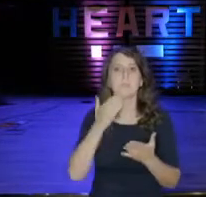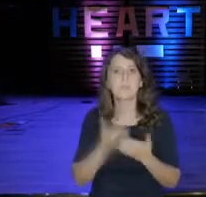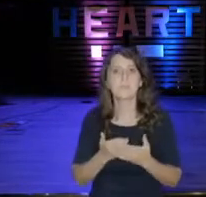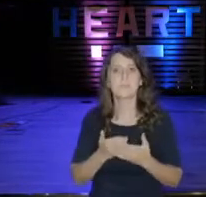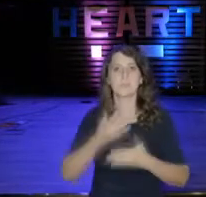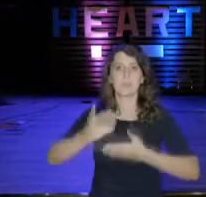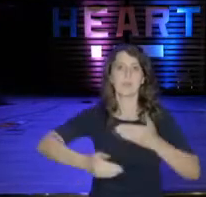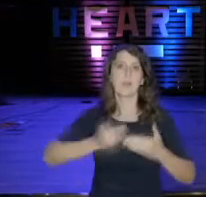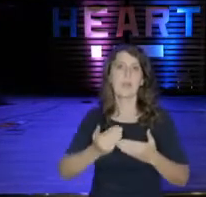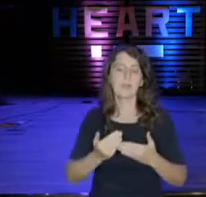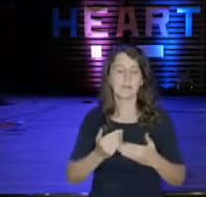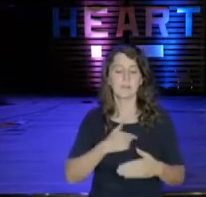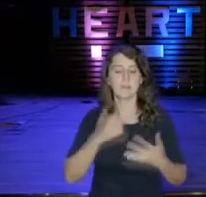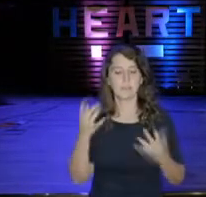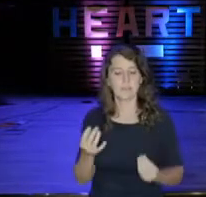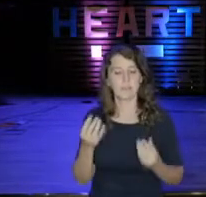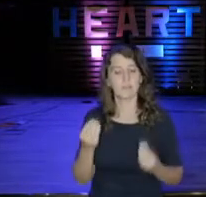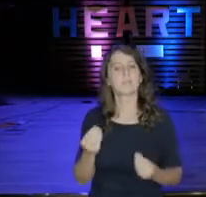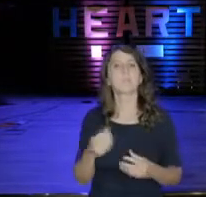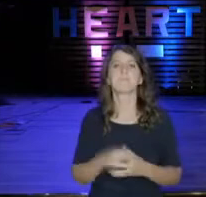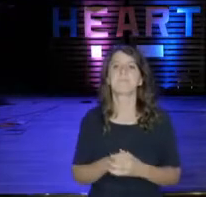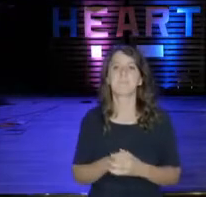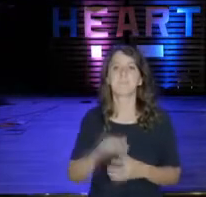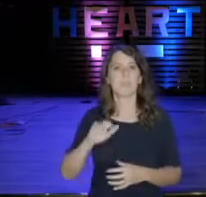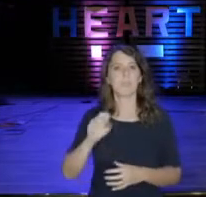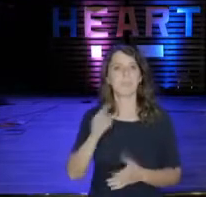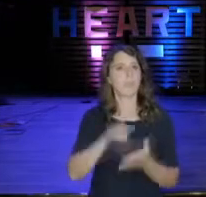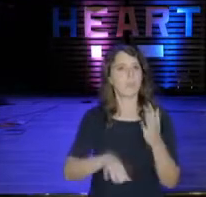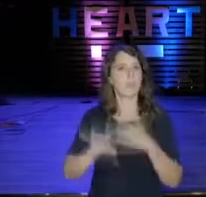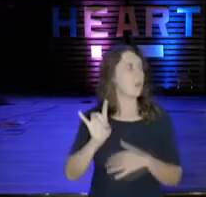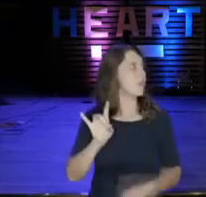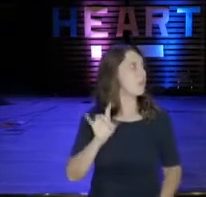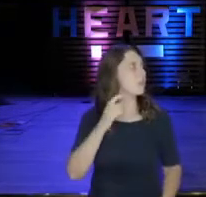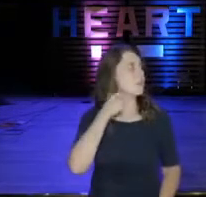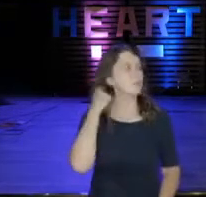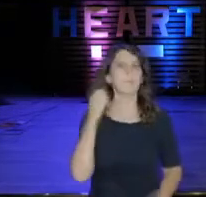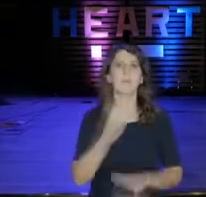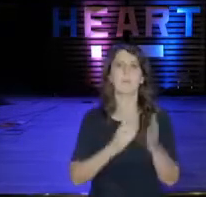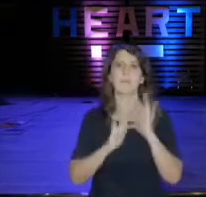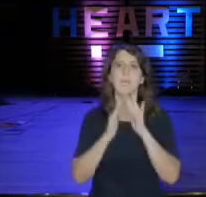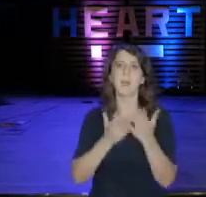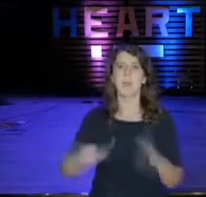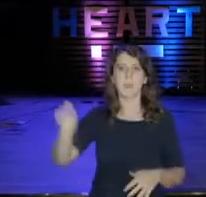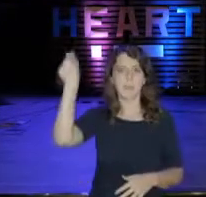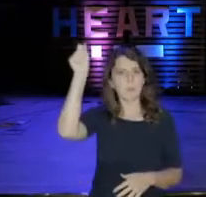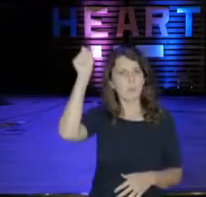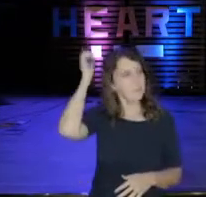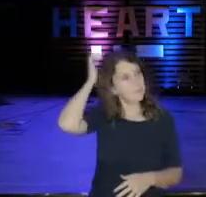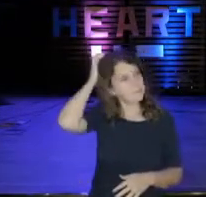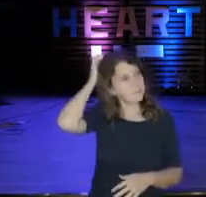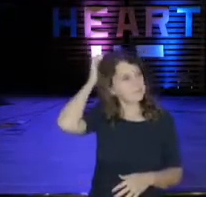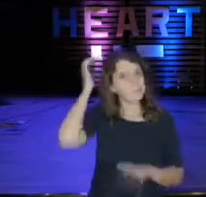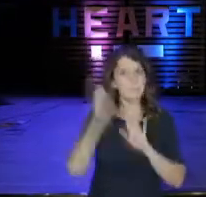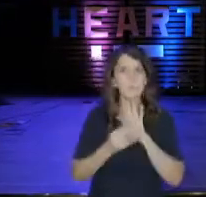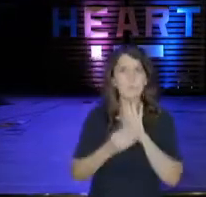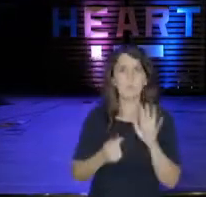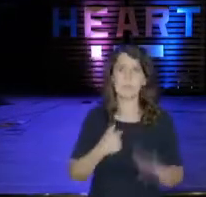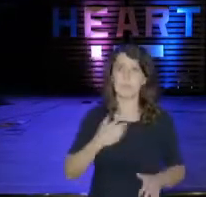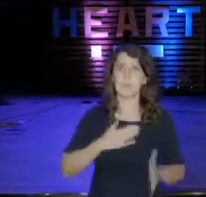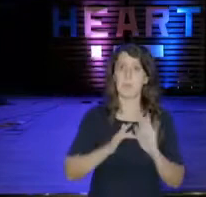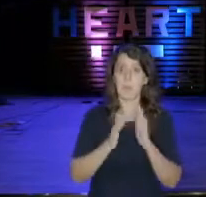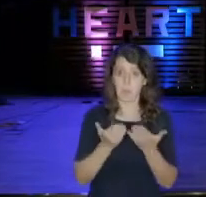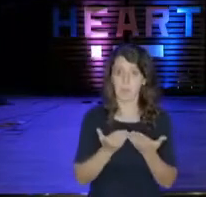1, John chapter 8. We haven't done this in a while. Go ahead and hold up your Bibles if you have them. Repeat after me. This is my